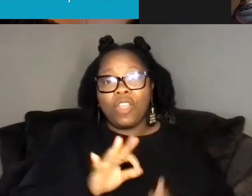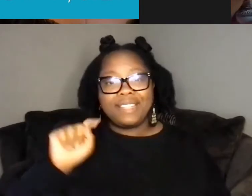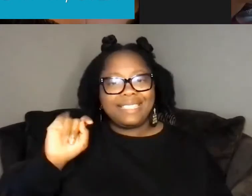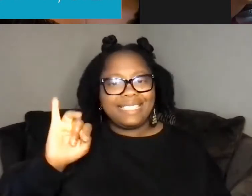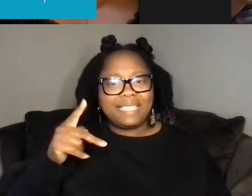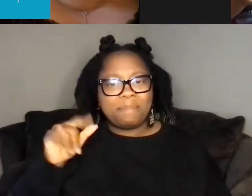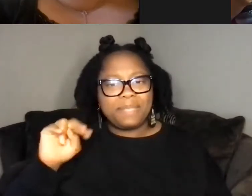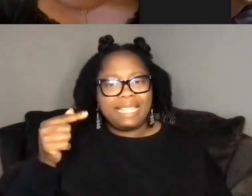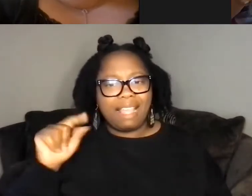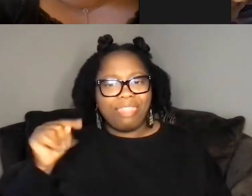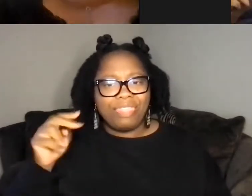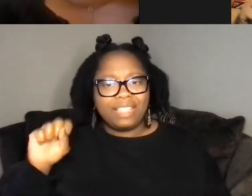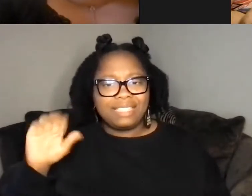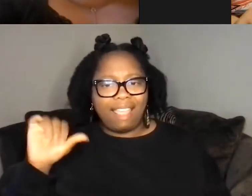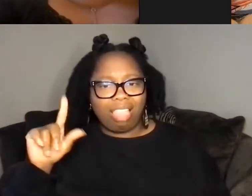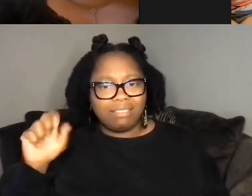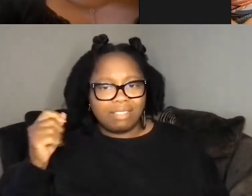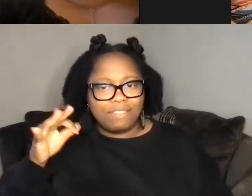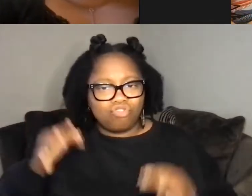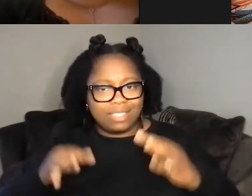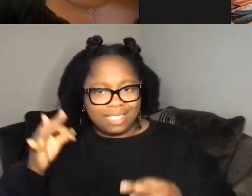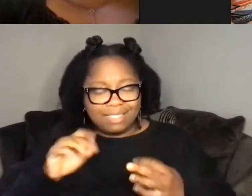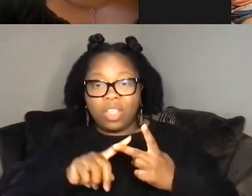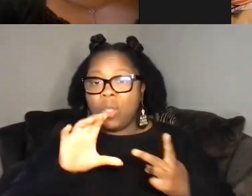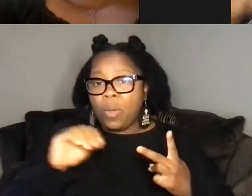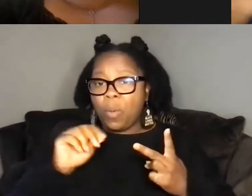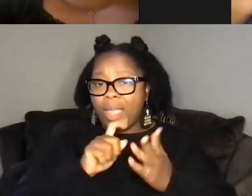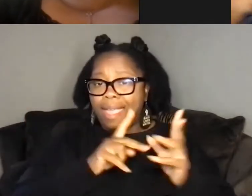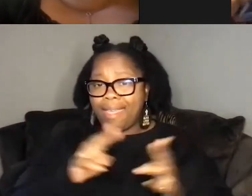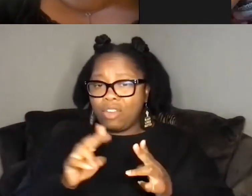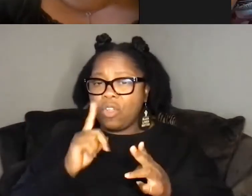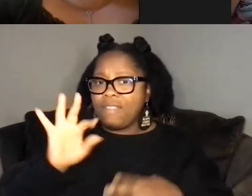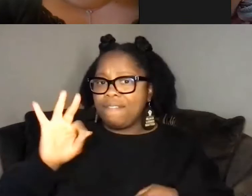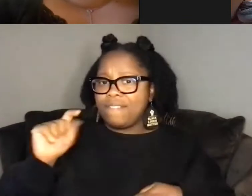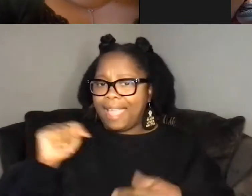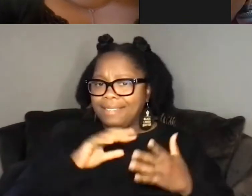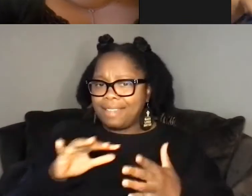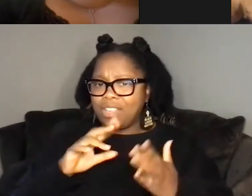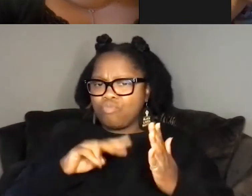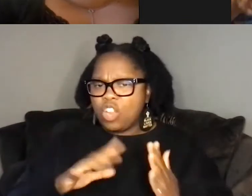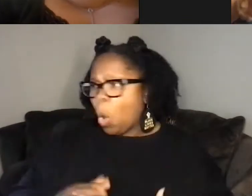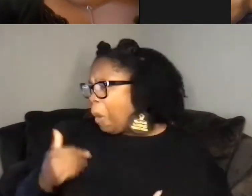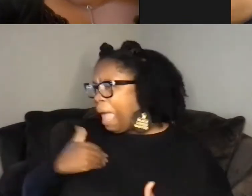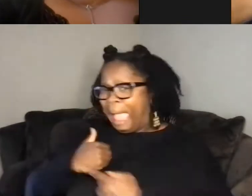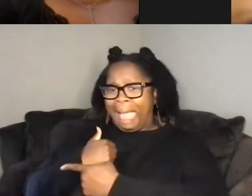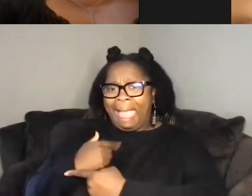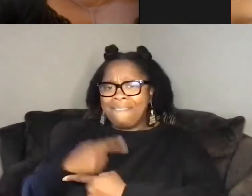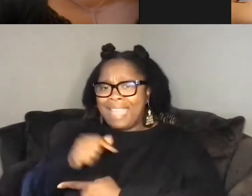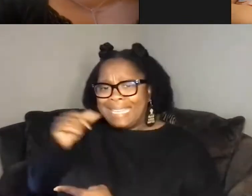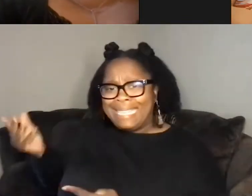of Justice, and co-editor of the Fat Studies Reader. Well, I have one of those too, but I didn't get it out to hold it up. Get you